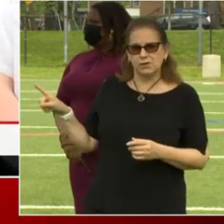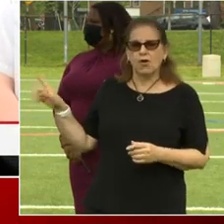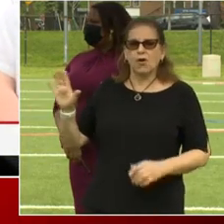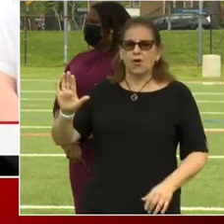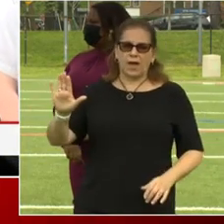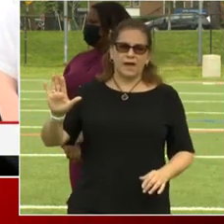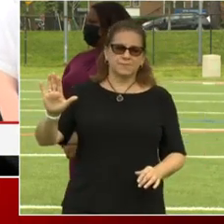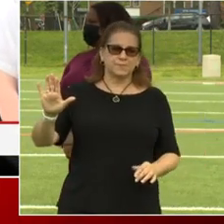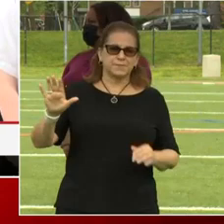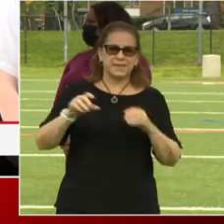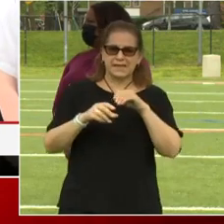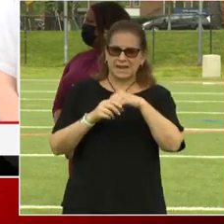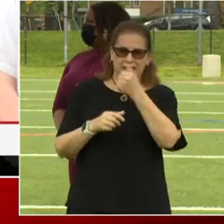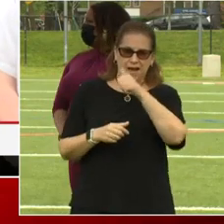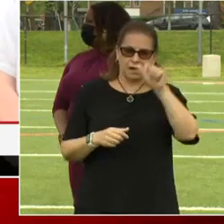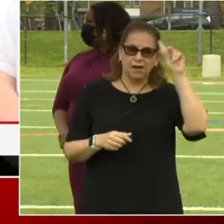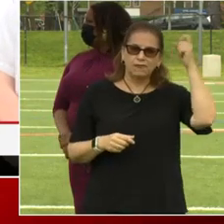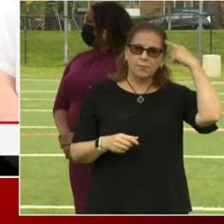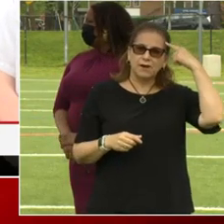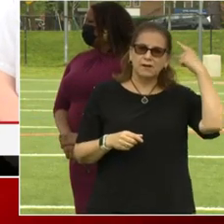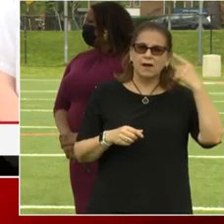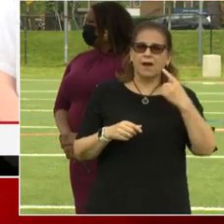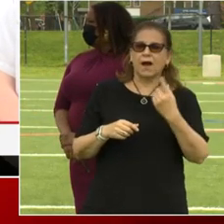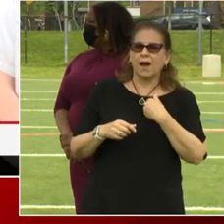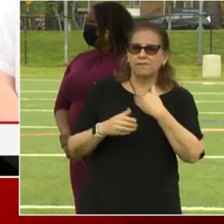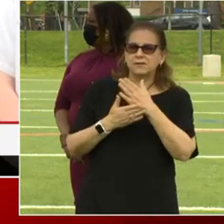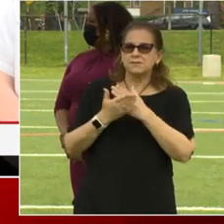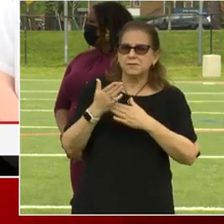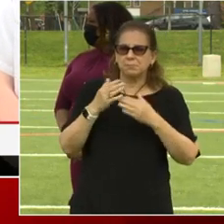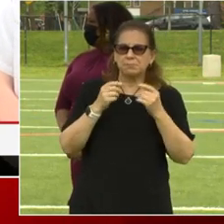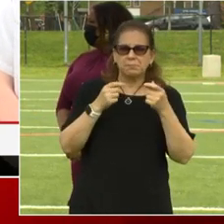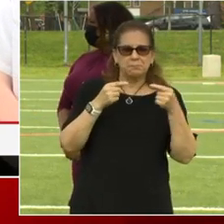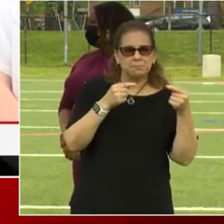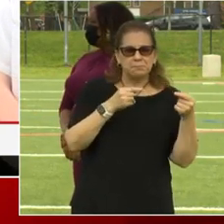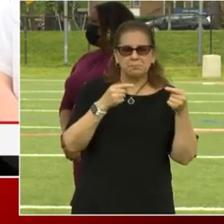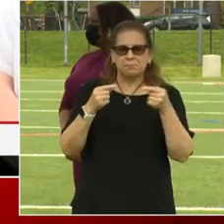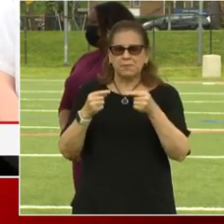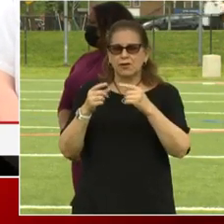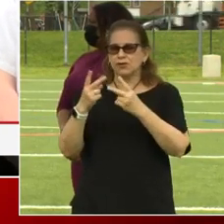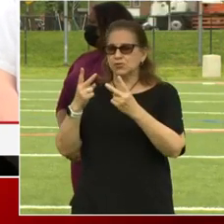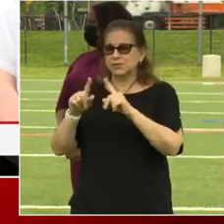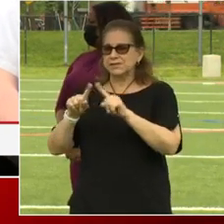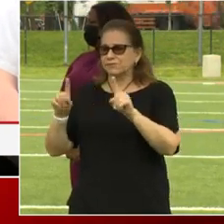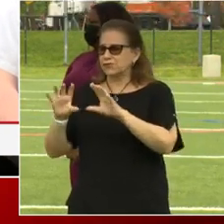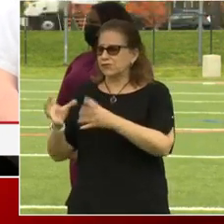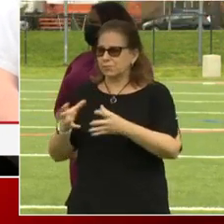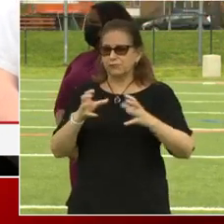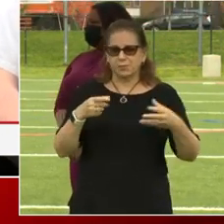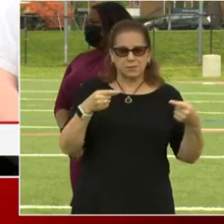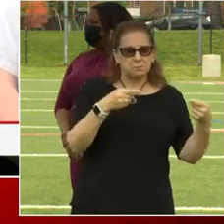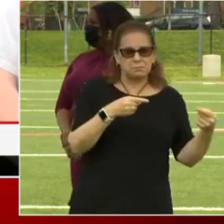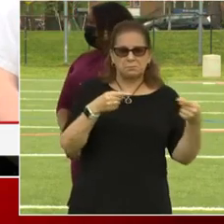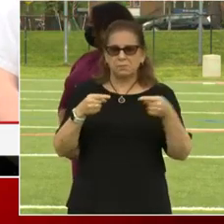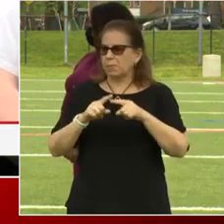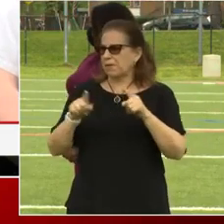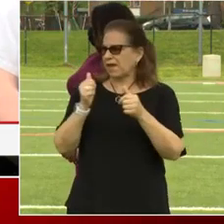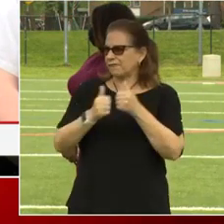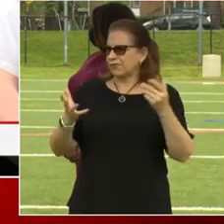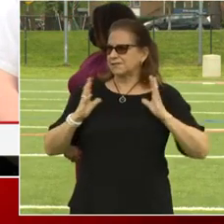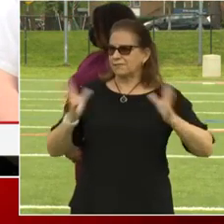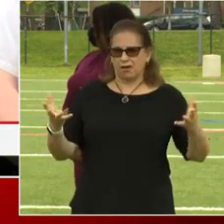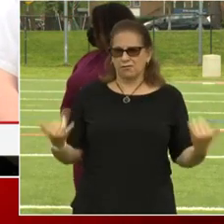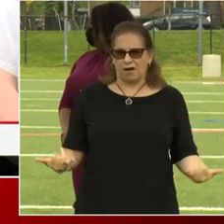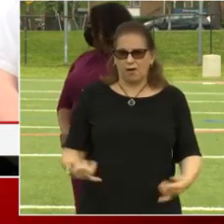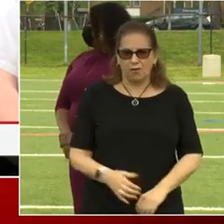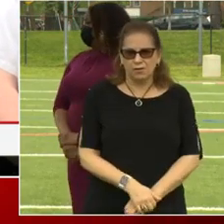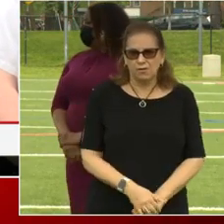always going to be some bumps between the two branches of government, but everything is fine right now. And the meetings have resumed,